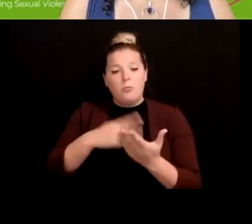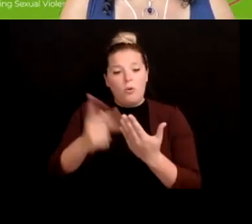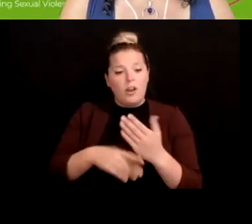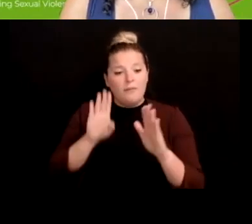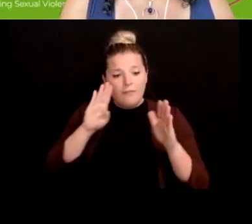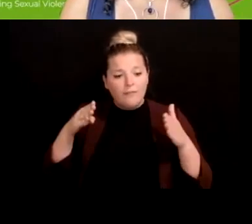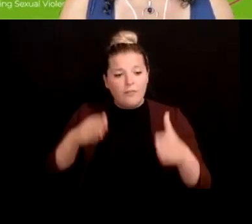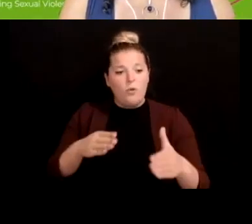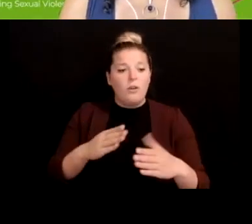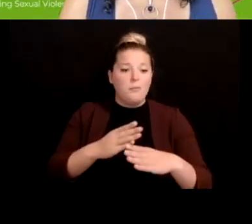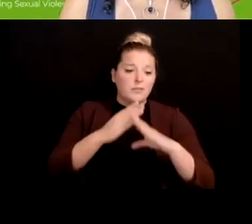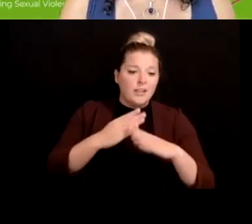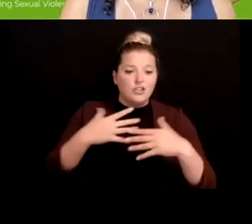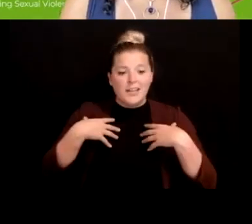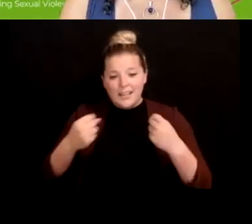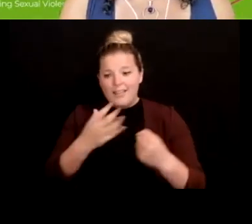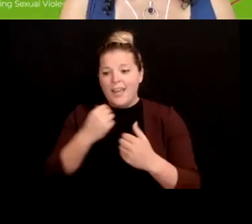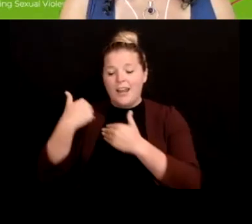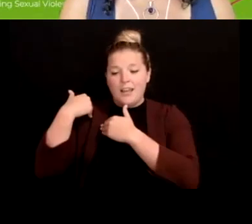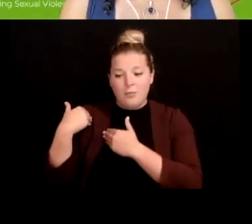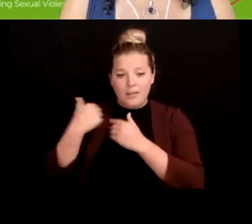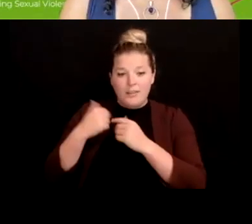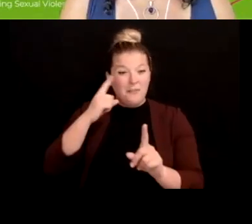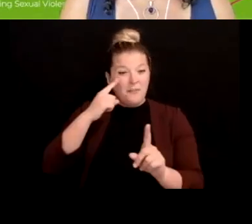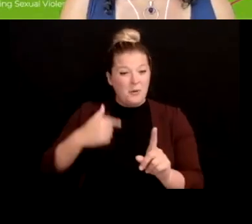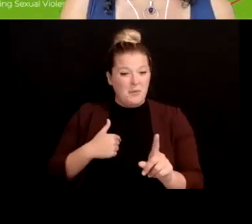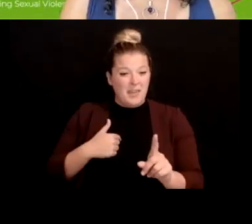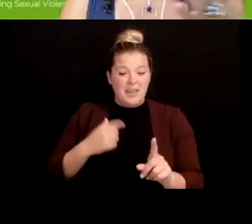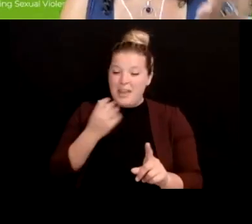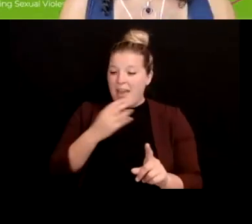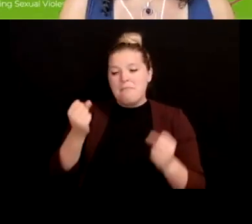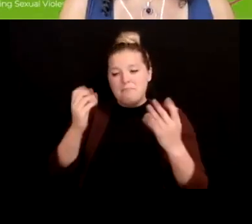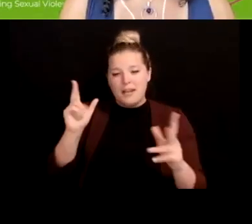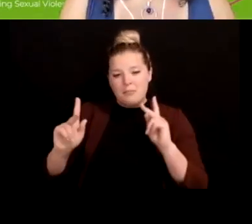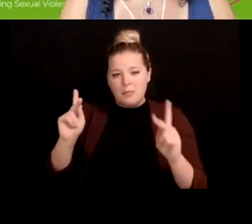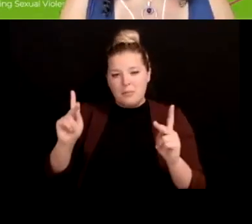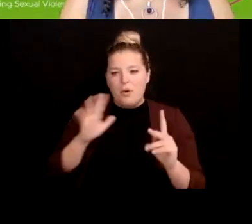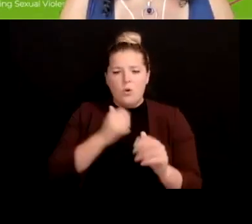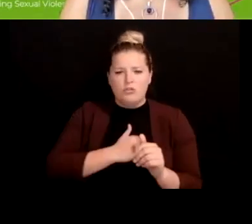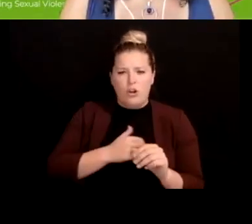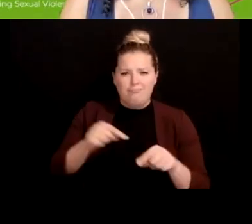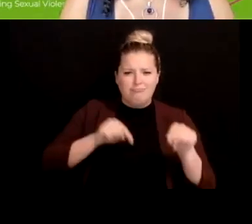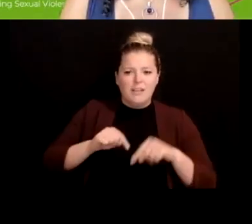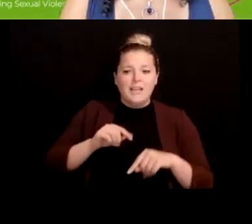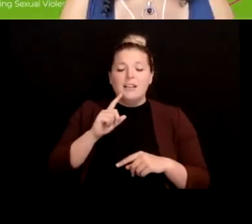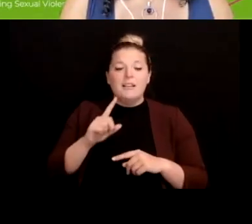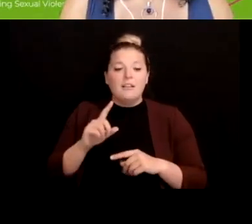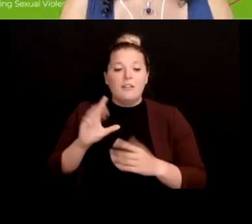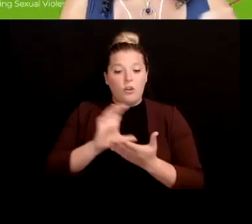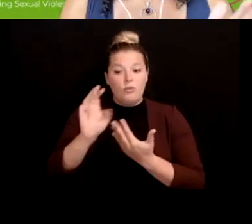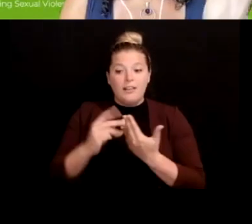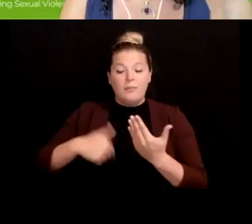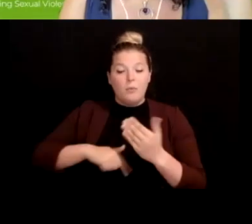and accountability. And I would say that for me and for many folks, before I say that, in the curriculum that we